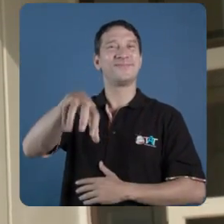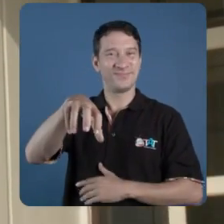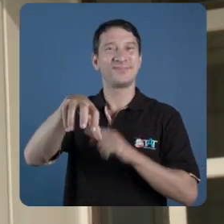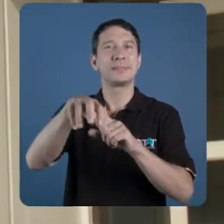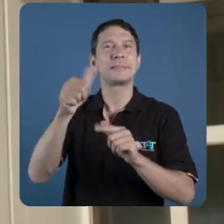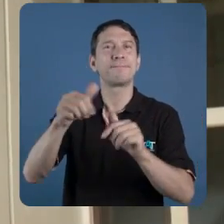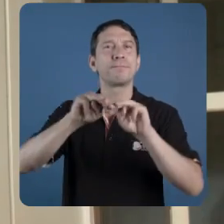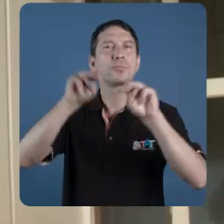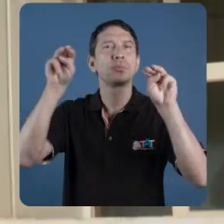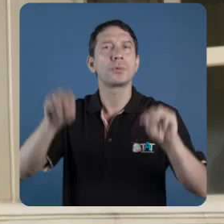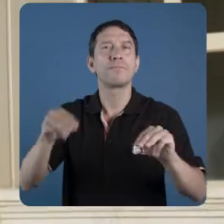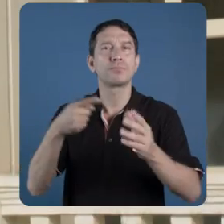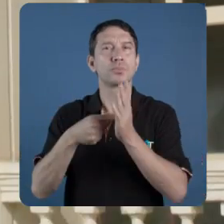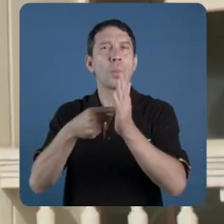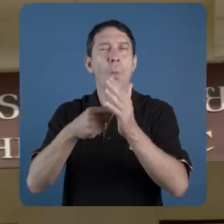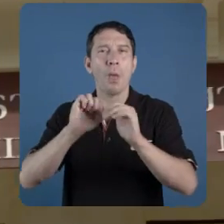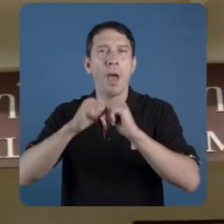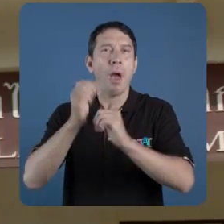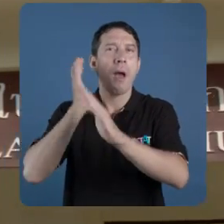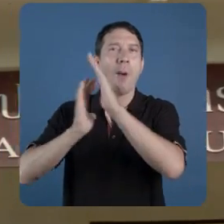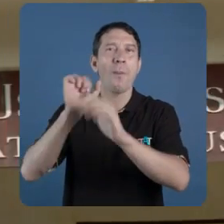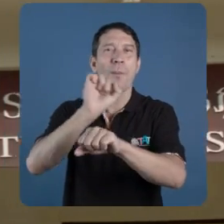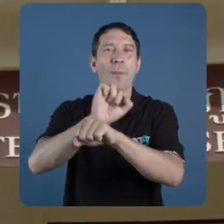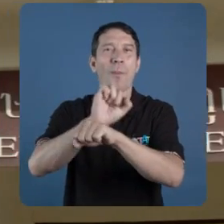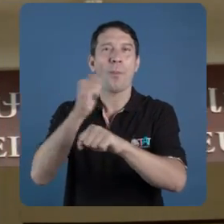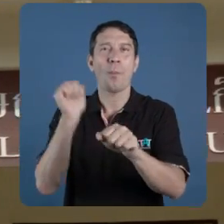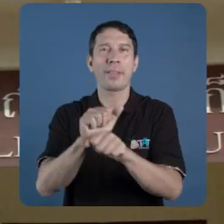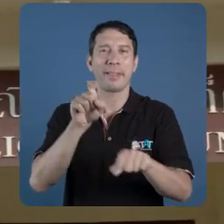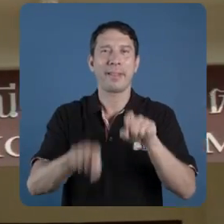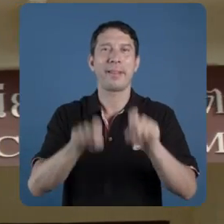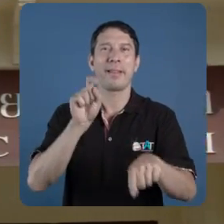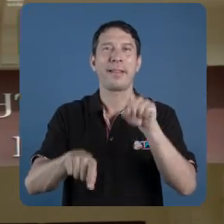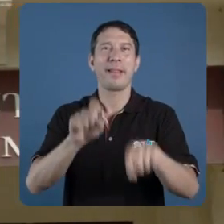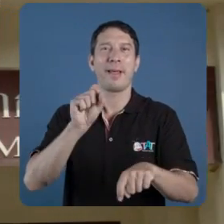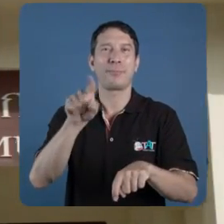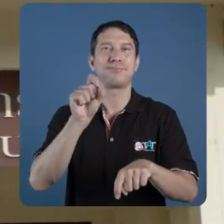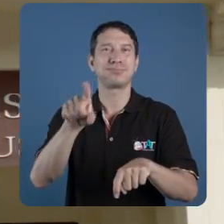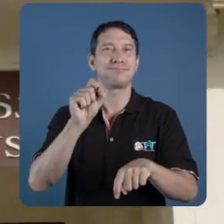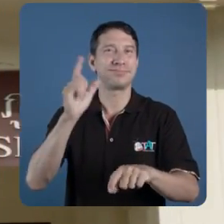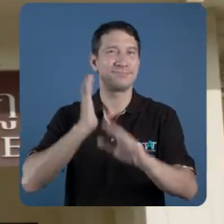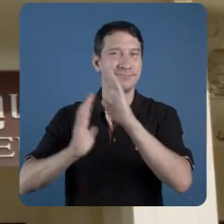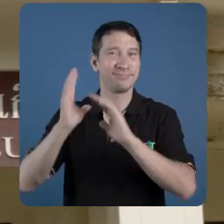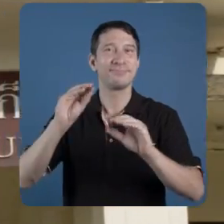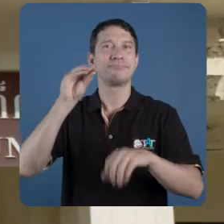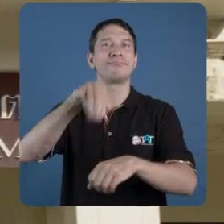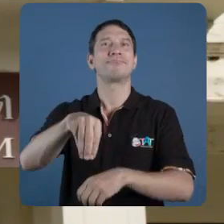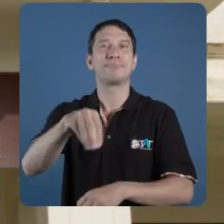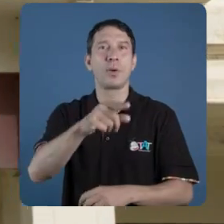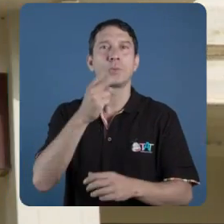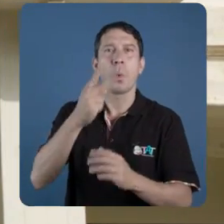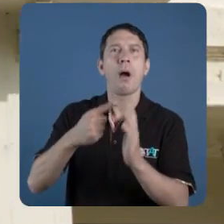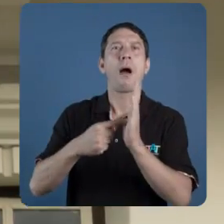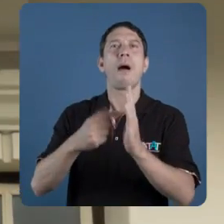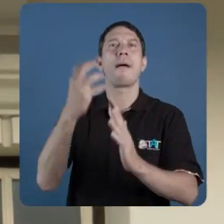in the province. Its sign harks back to a time when operators tapped out messages, perhaps the latest price of tin, or